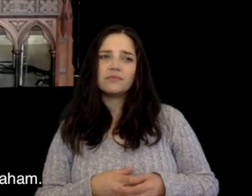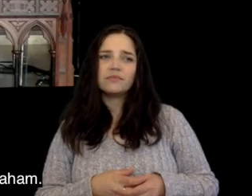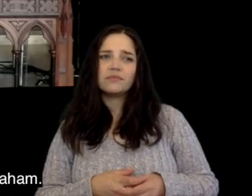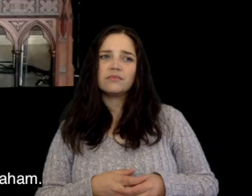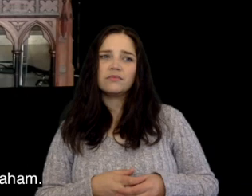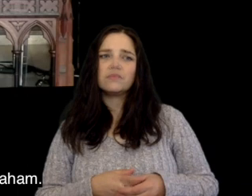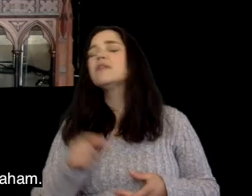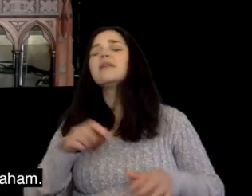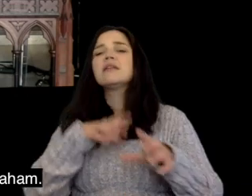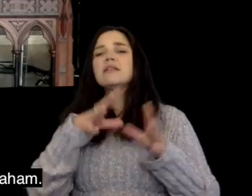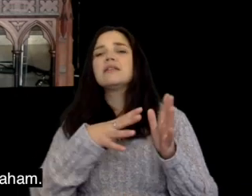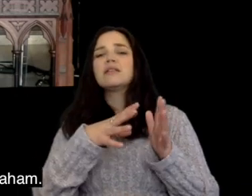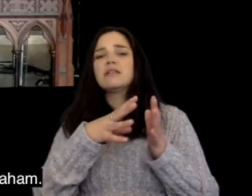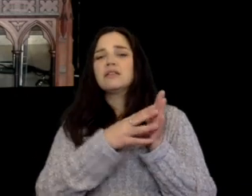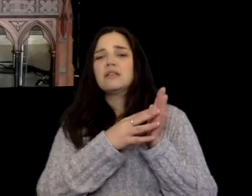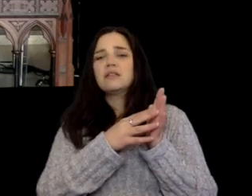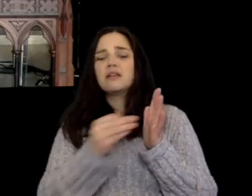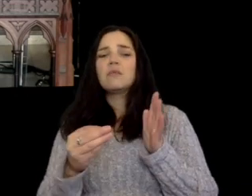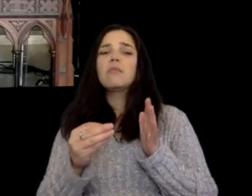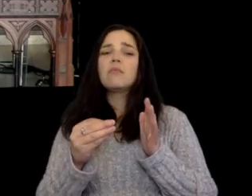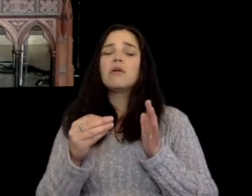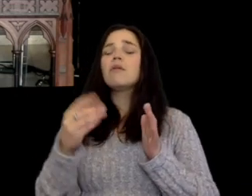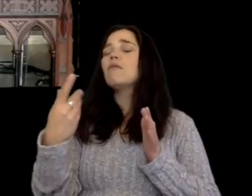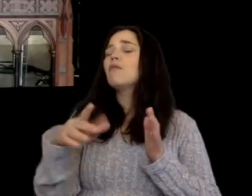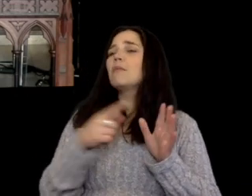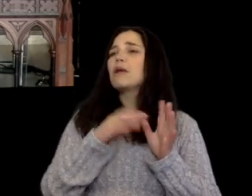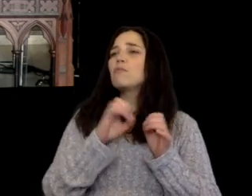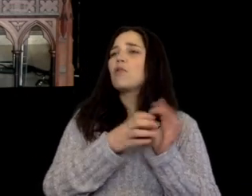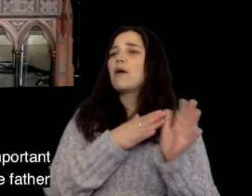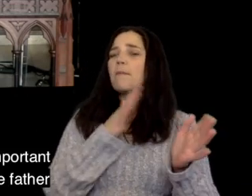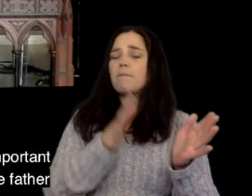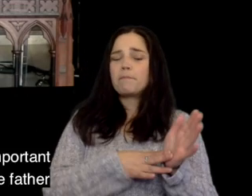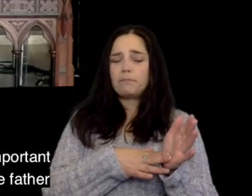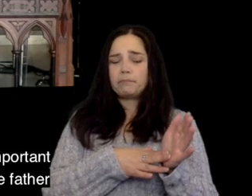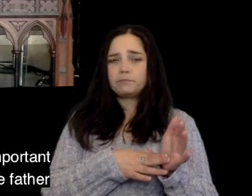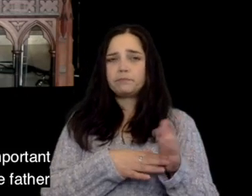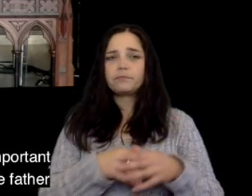And then he takes another example, and it's the example of Abraham.